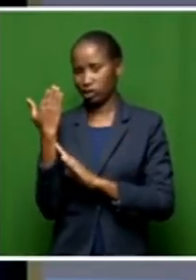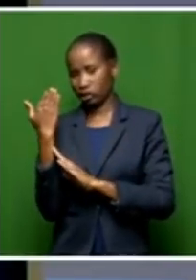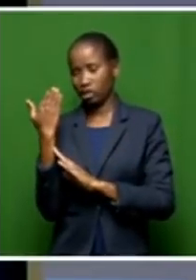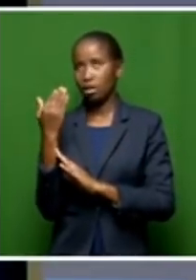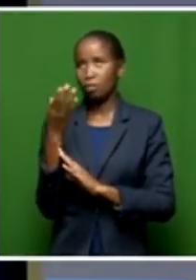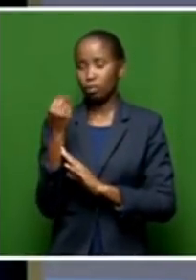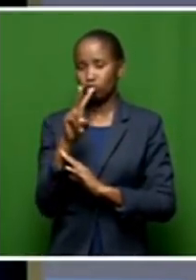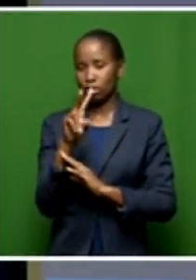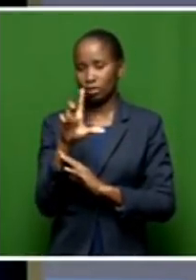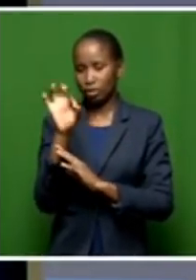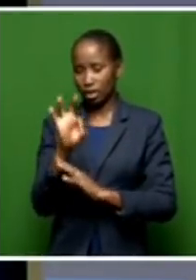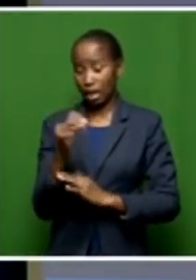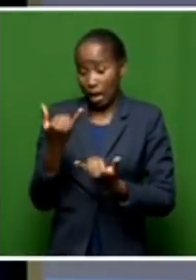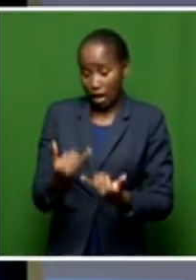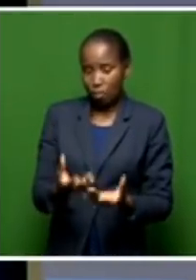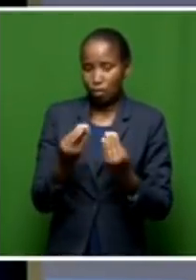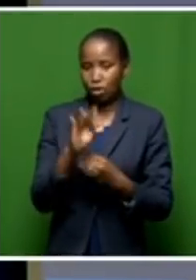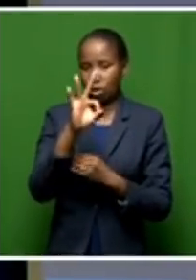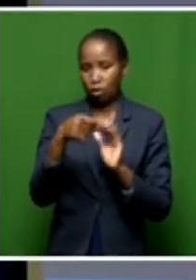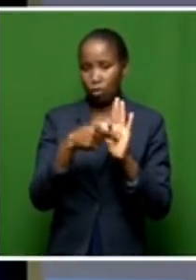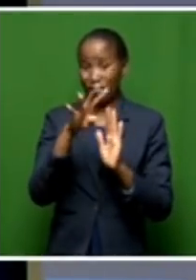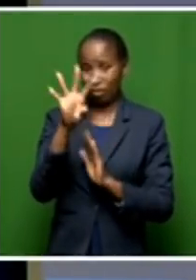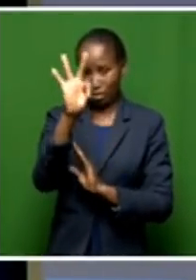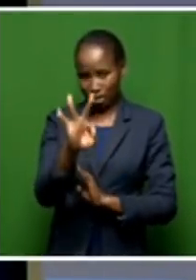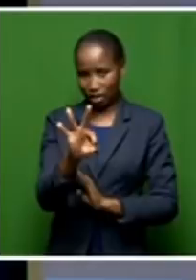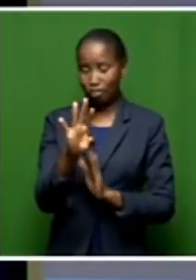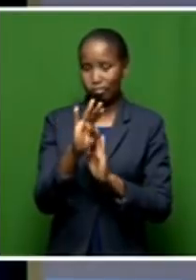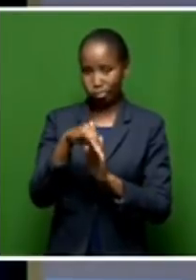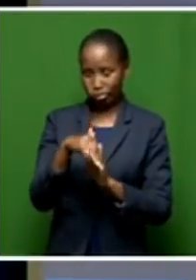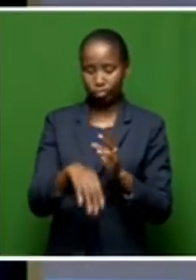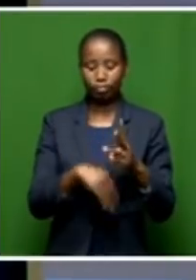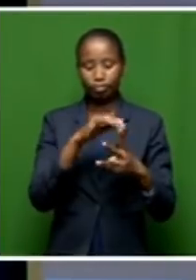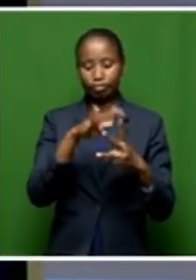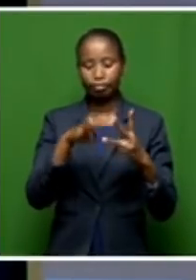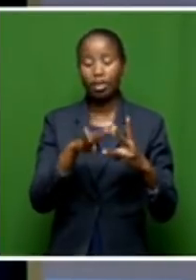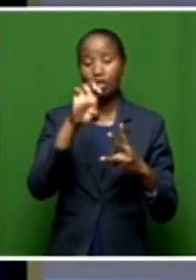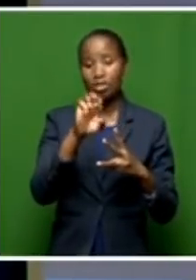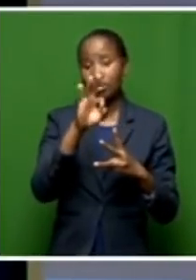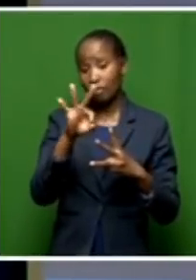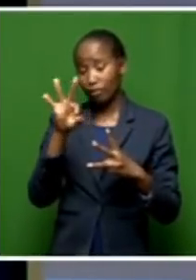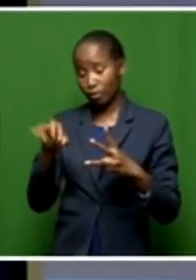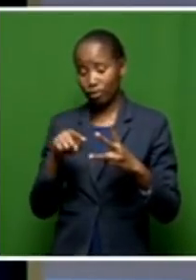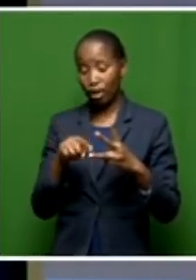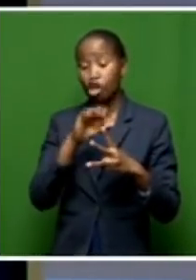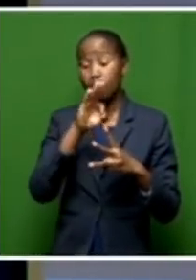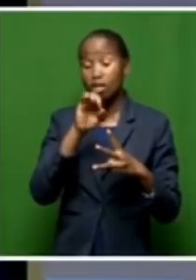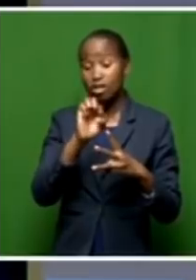23.4%. For the EFF, there is a slight increase from 2016,